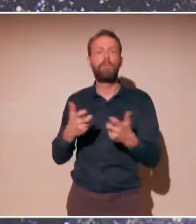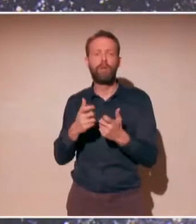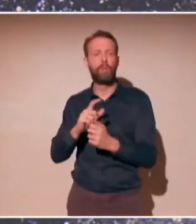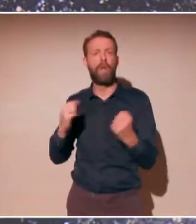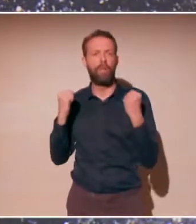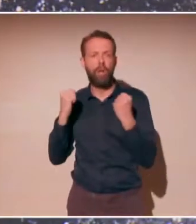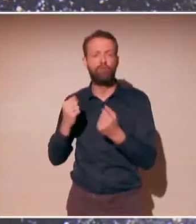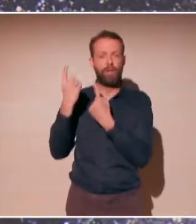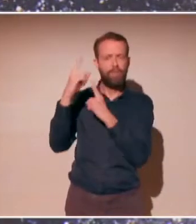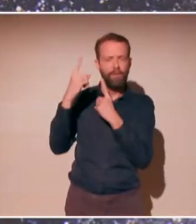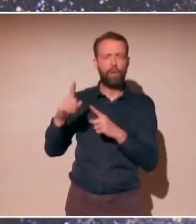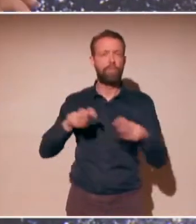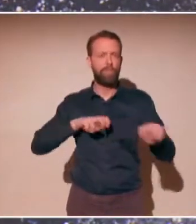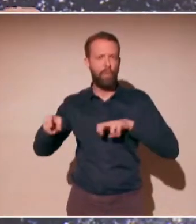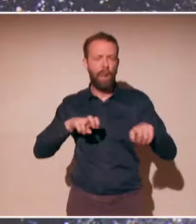horizontal